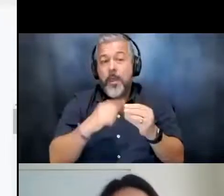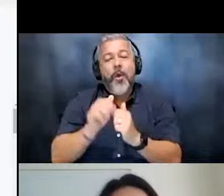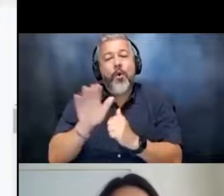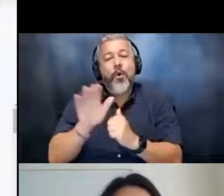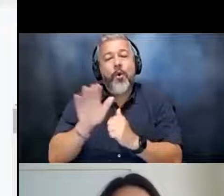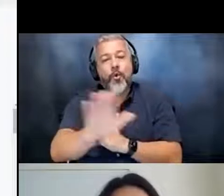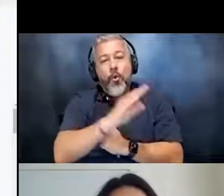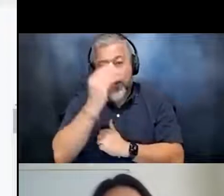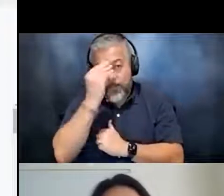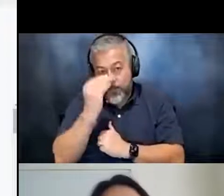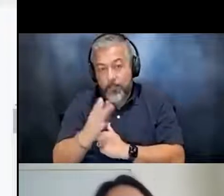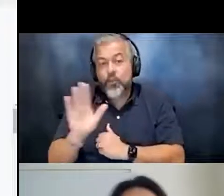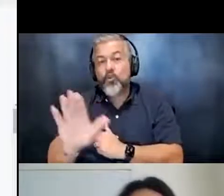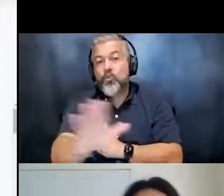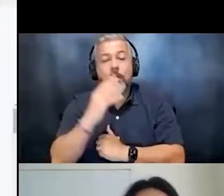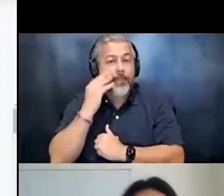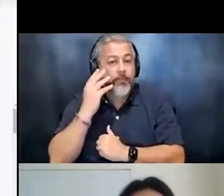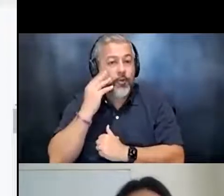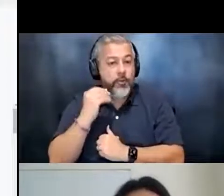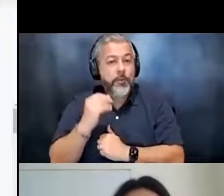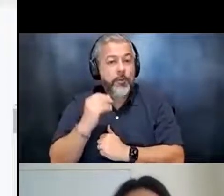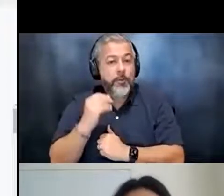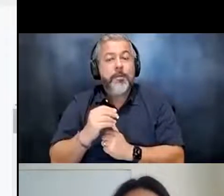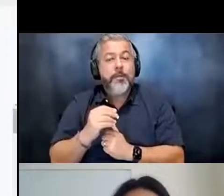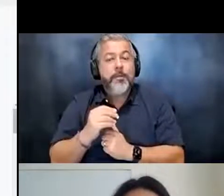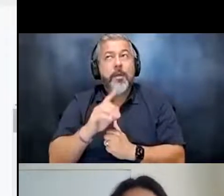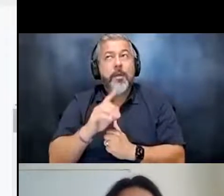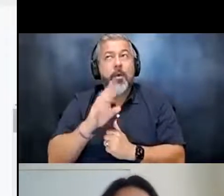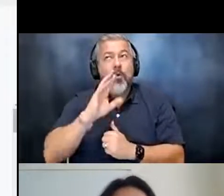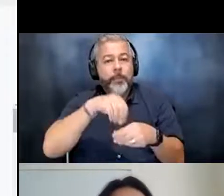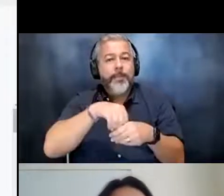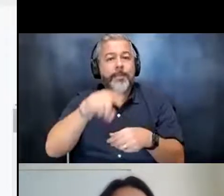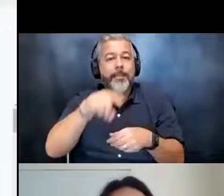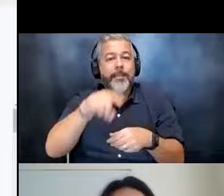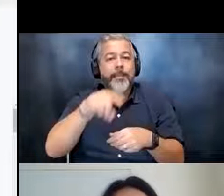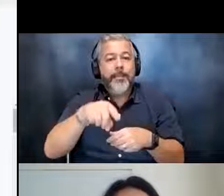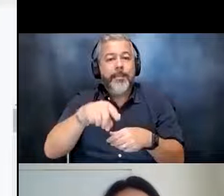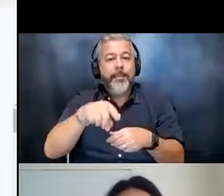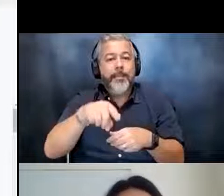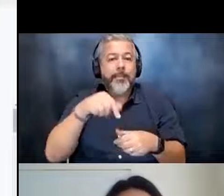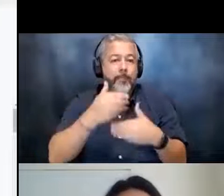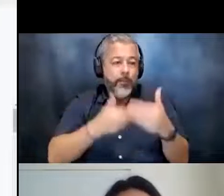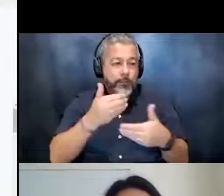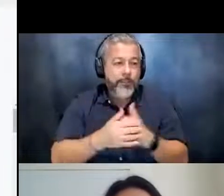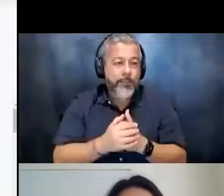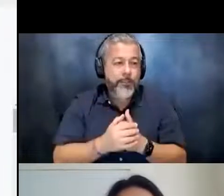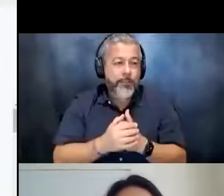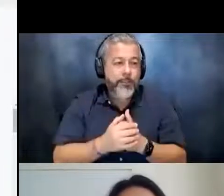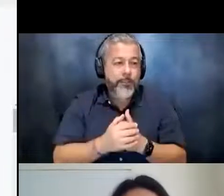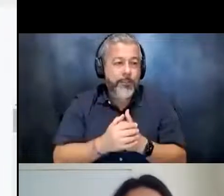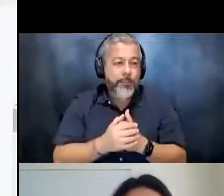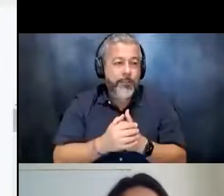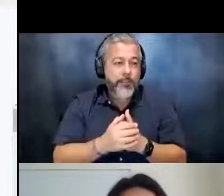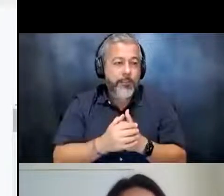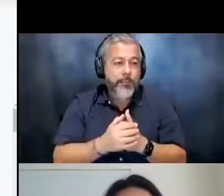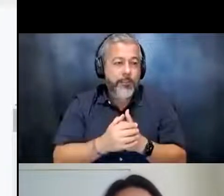your experience will be looped into this process and considered as how we are directed and how we move forward